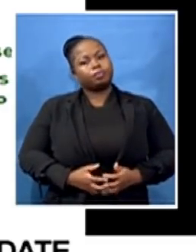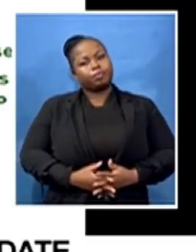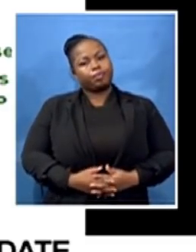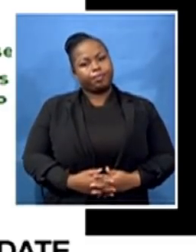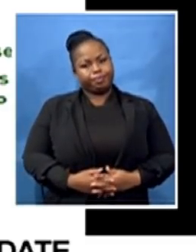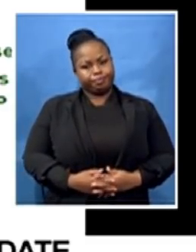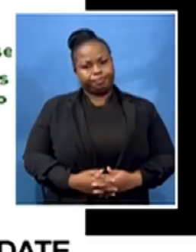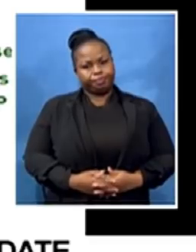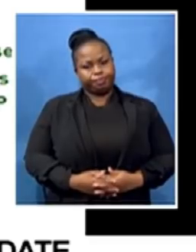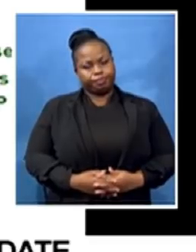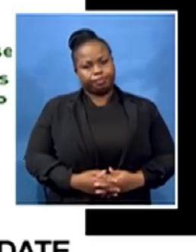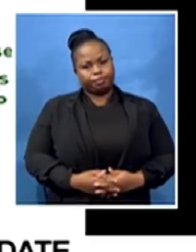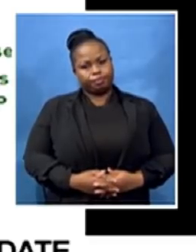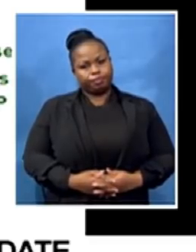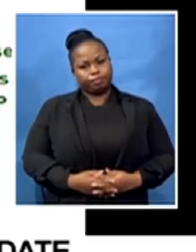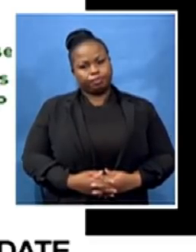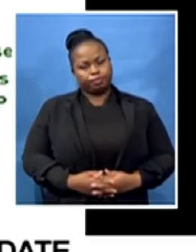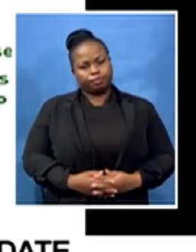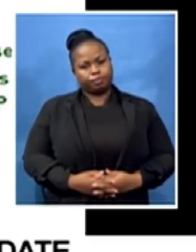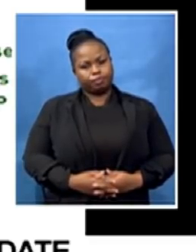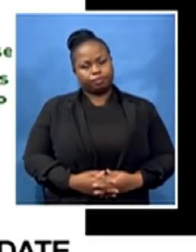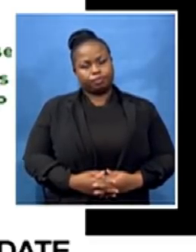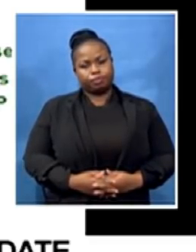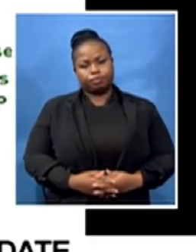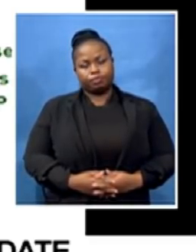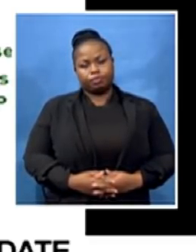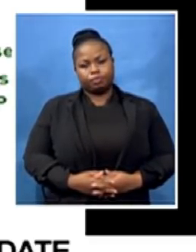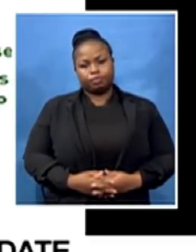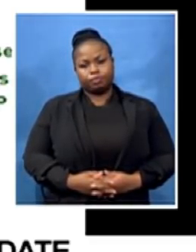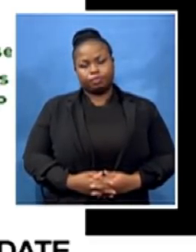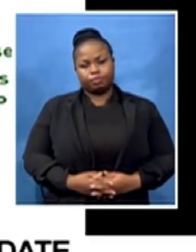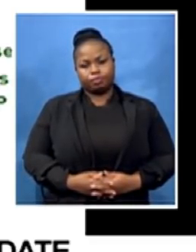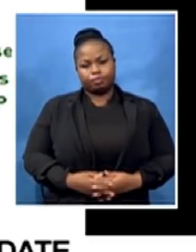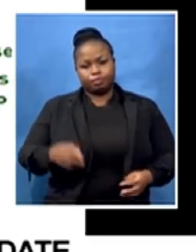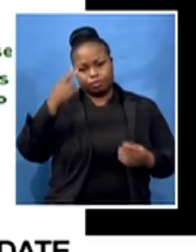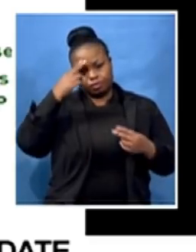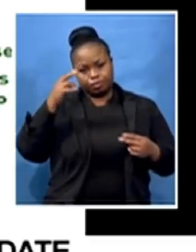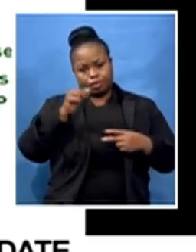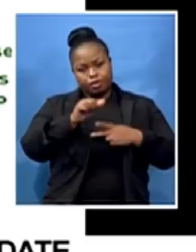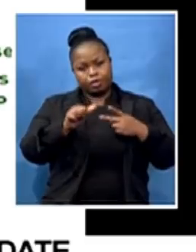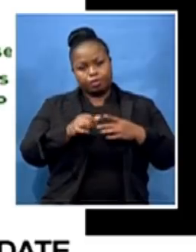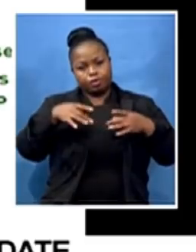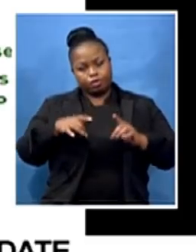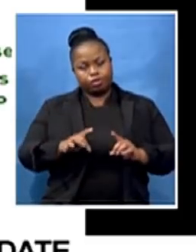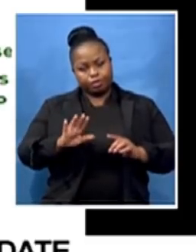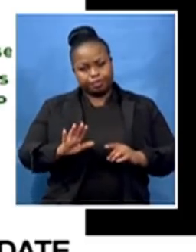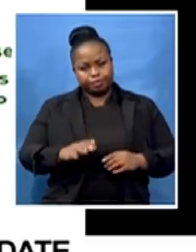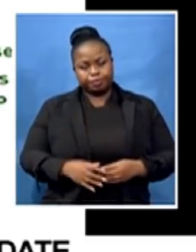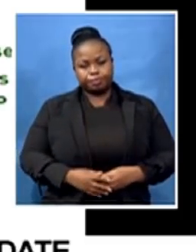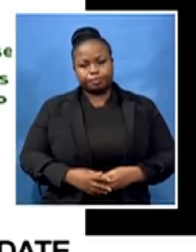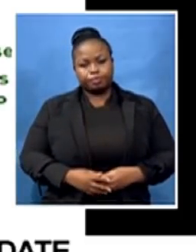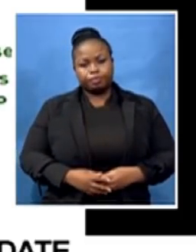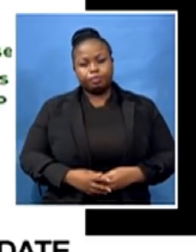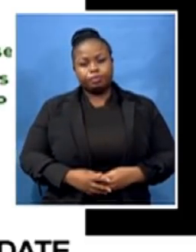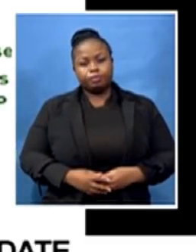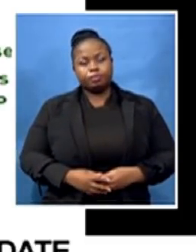Honorable Deputy Chair, I'm listening. in the meantime, there are about 3 members of parliament